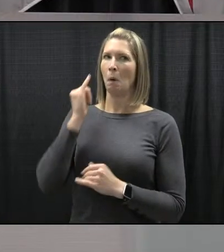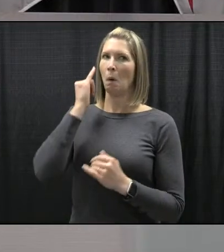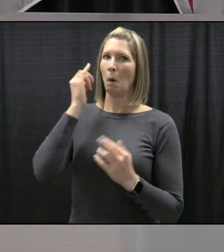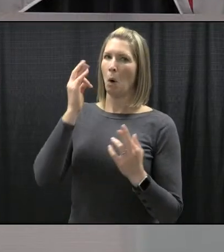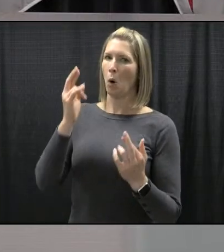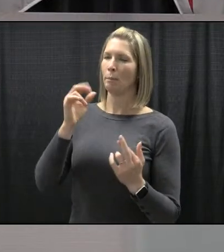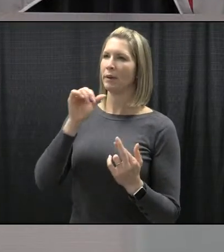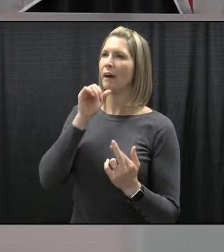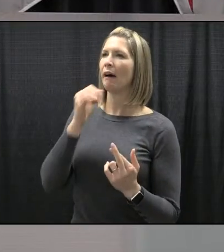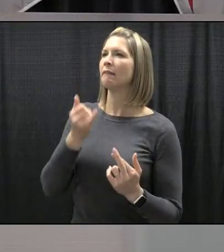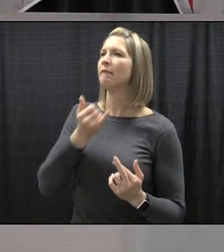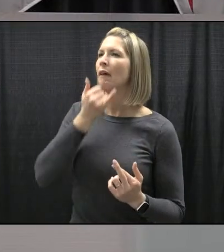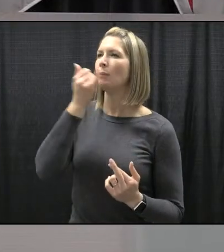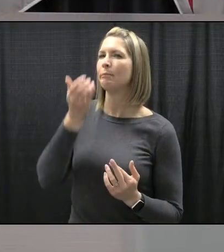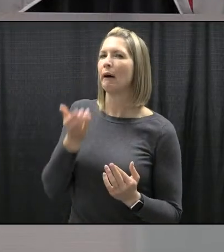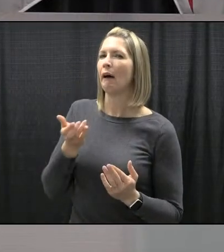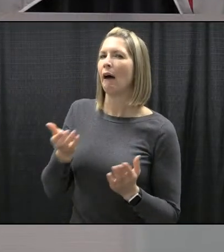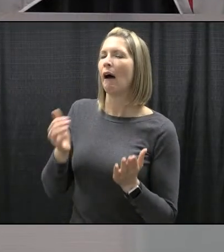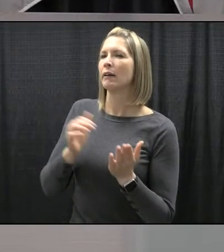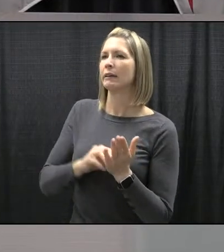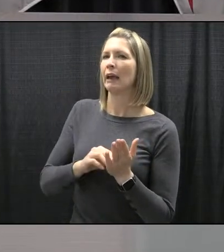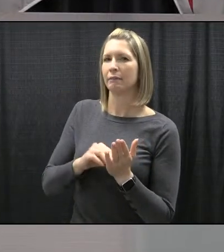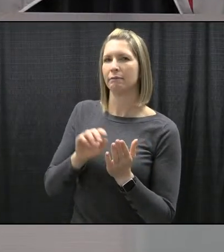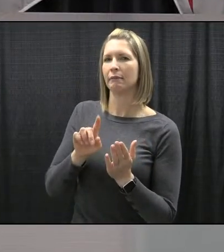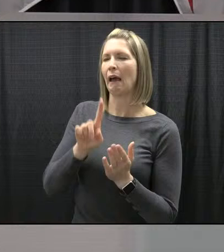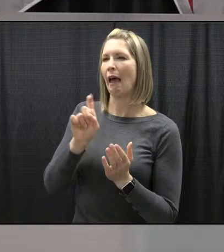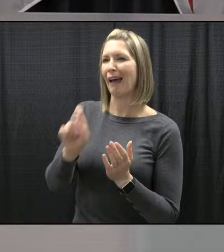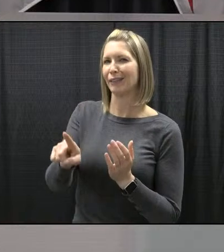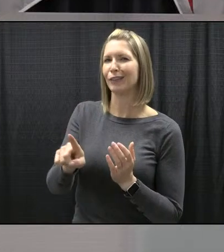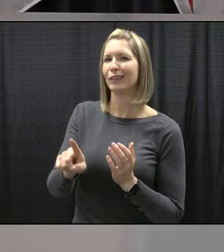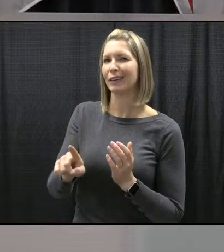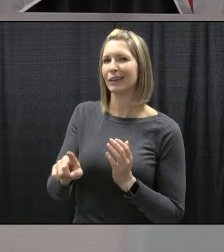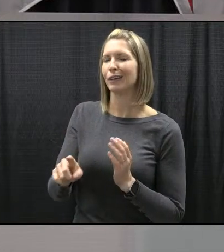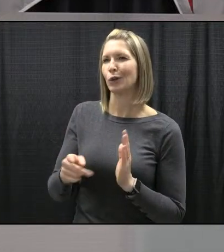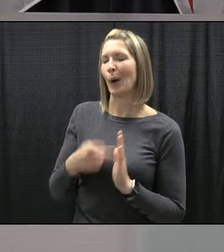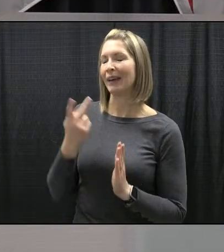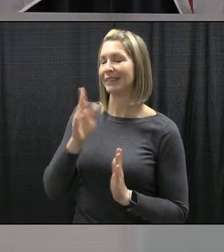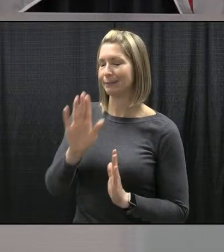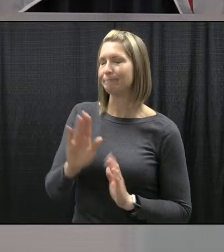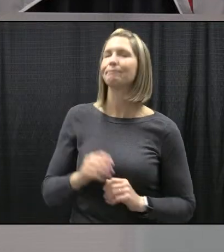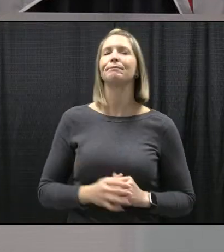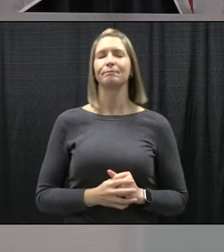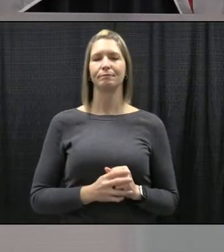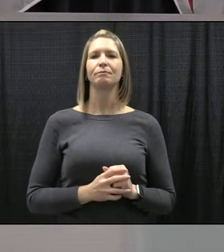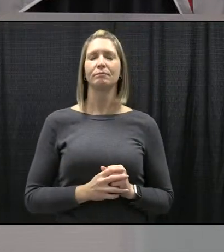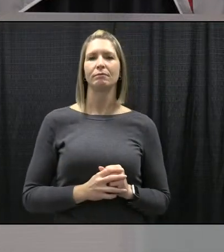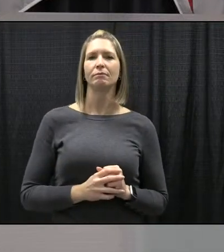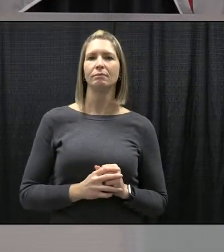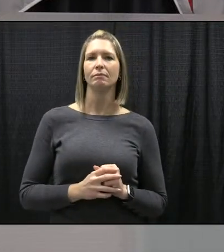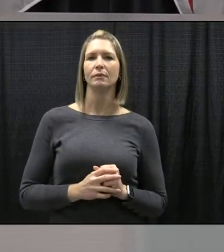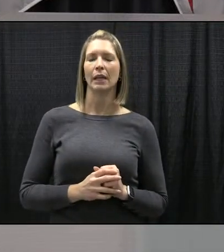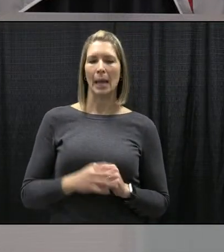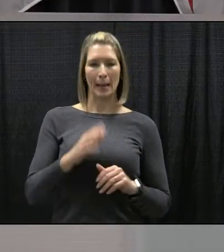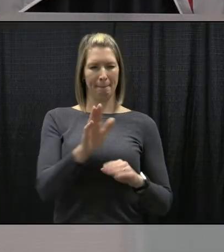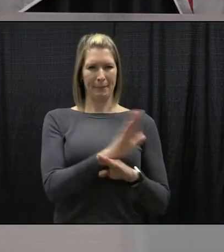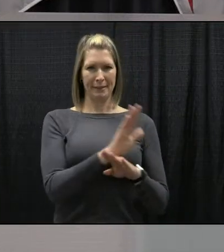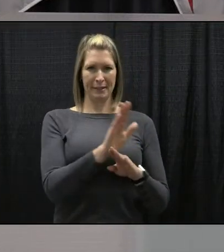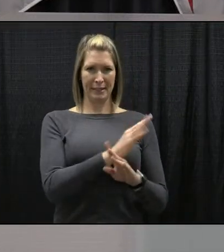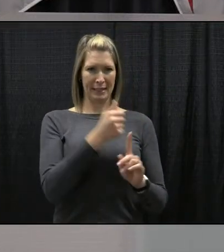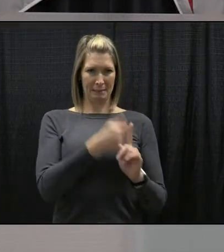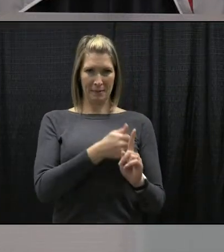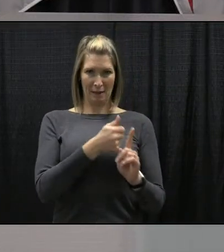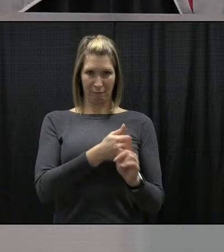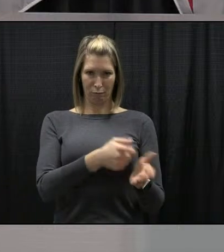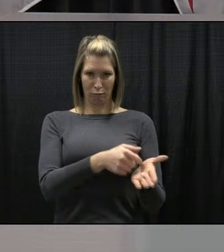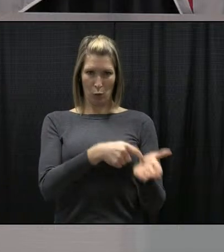missed a small portion of the announcement earlier. Businesses with that require a Vax Pass,